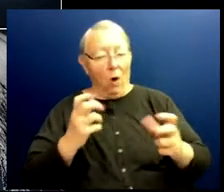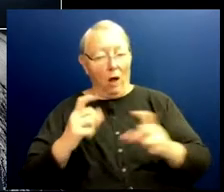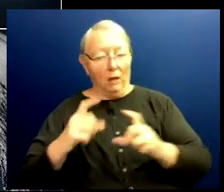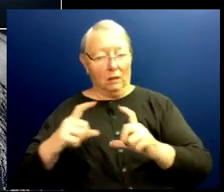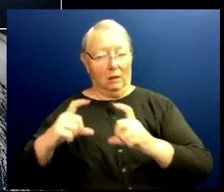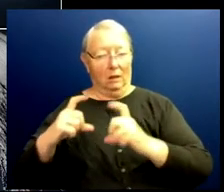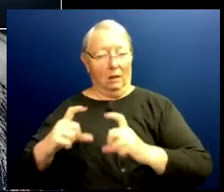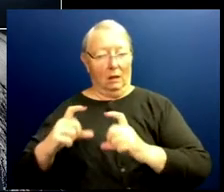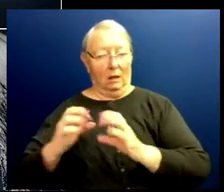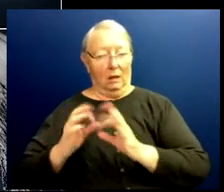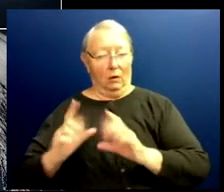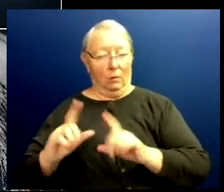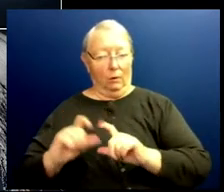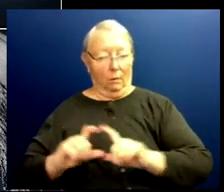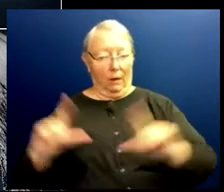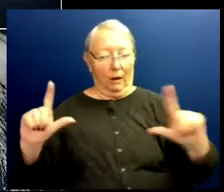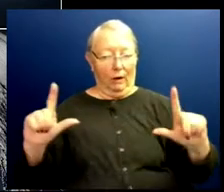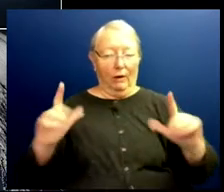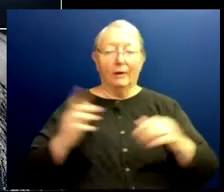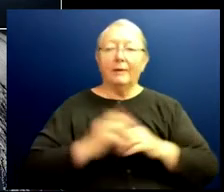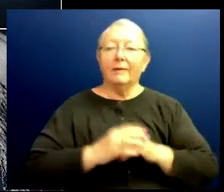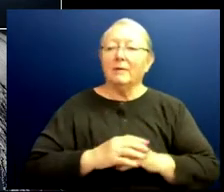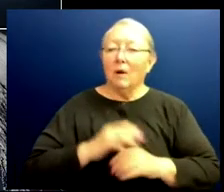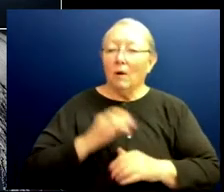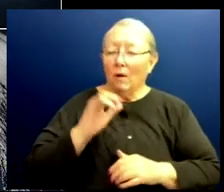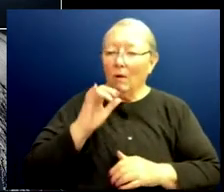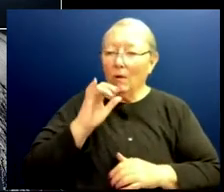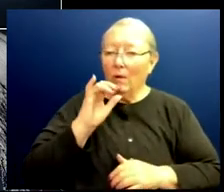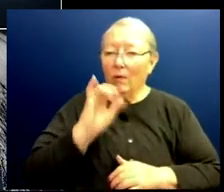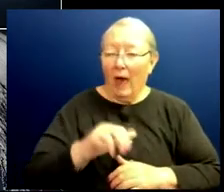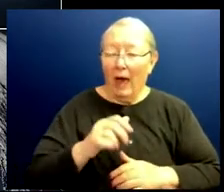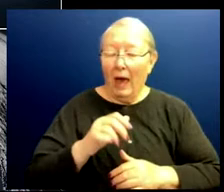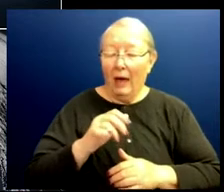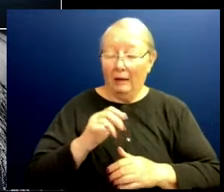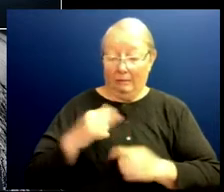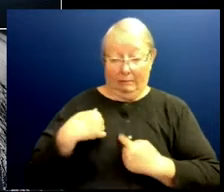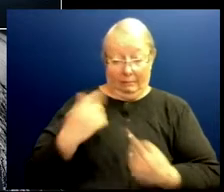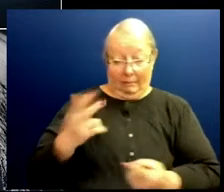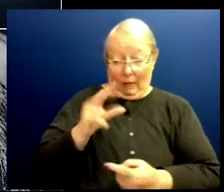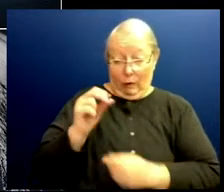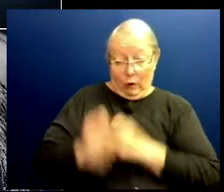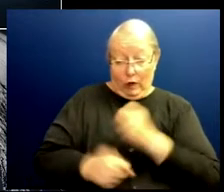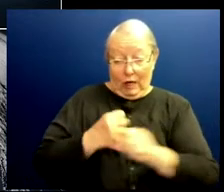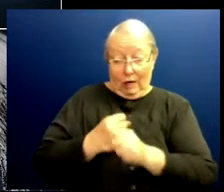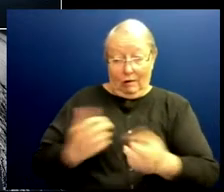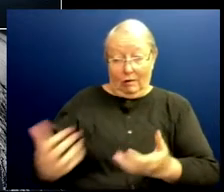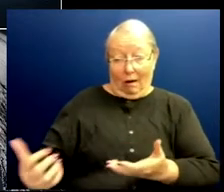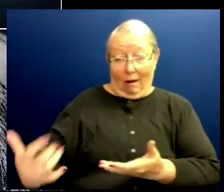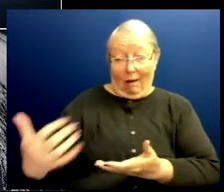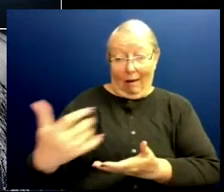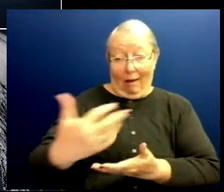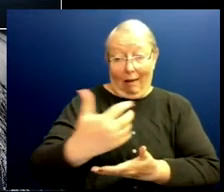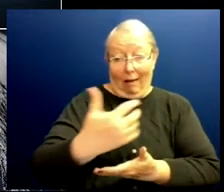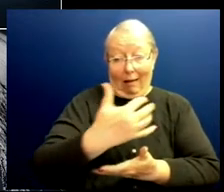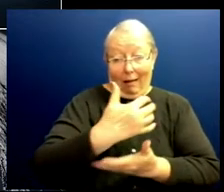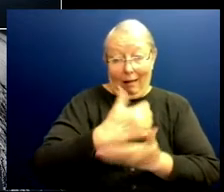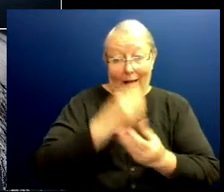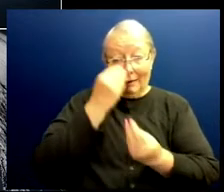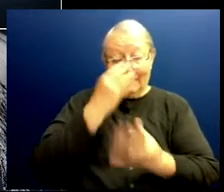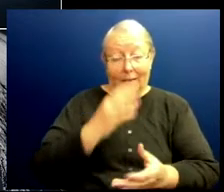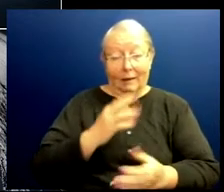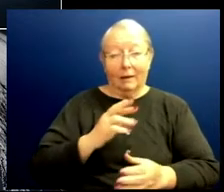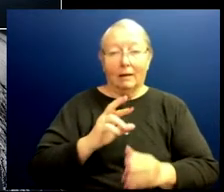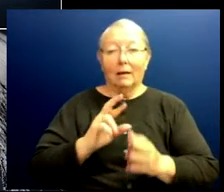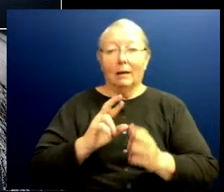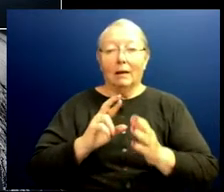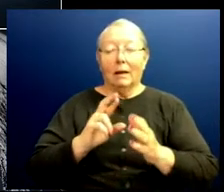billion, 30 years of collecting data. Telescope has worked very well for almost all of